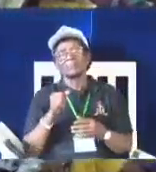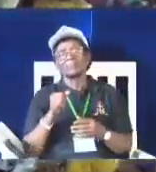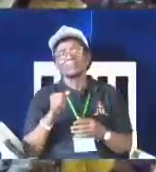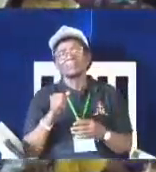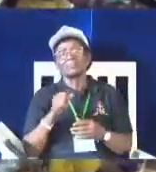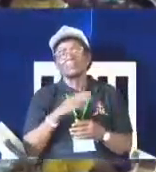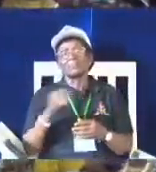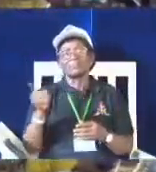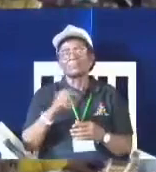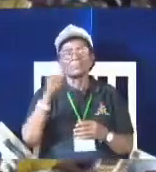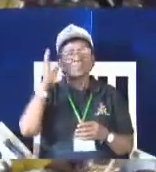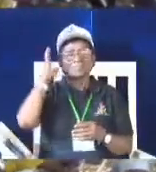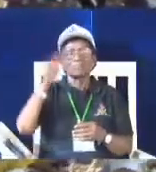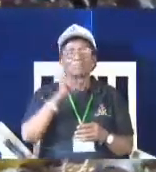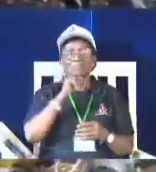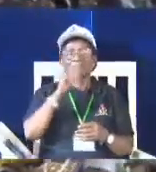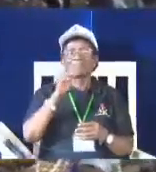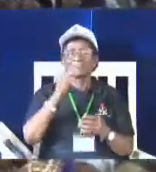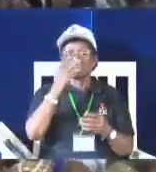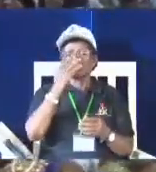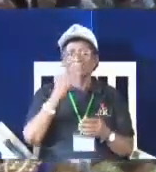And you won't know sorrow.